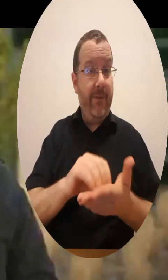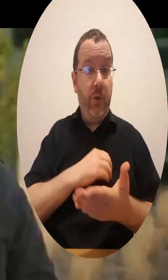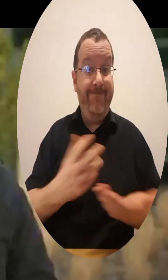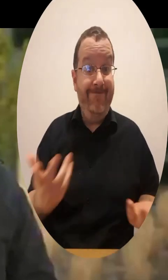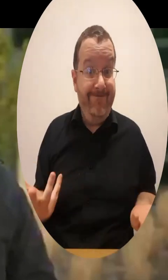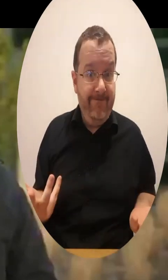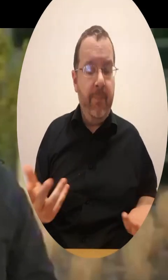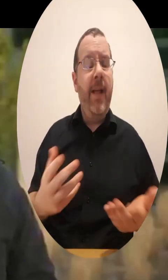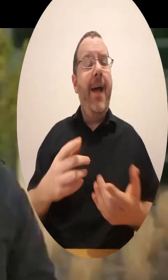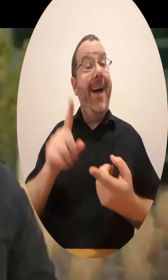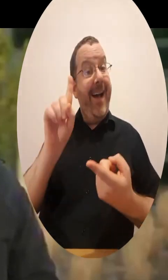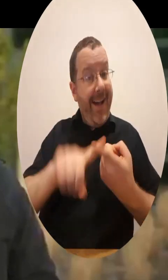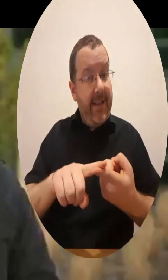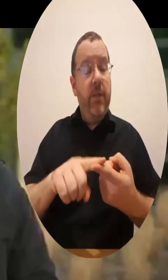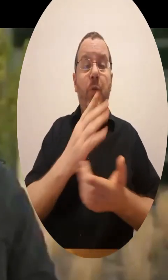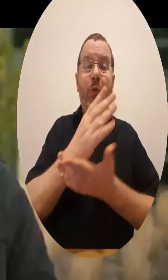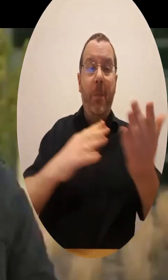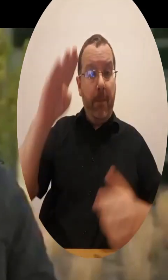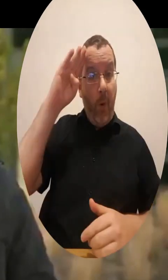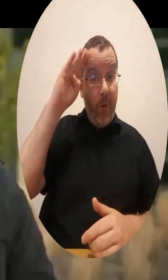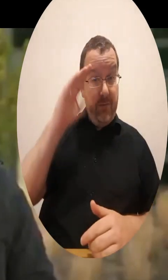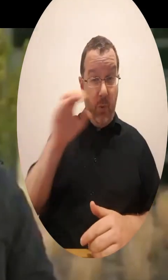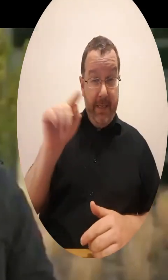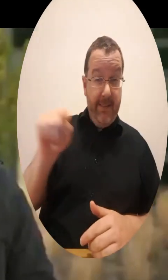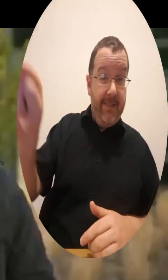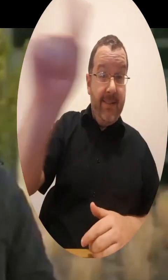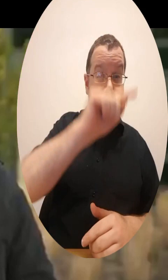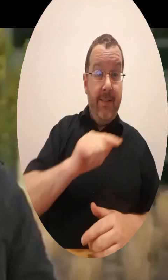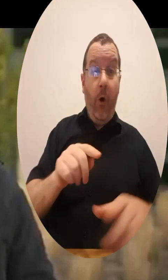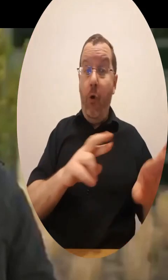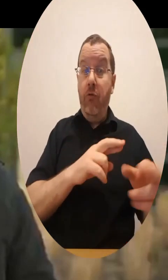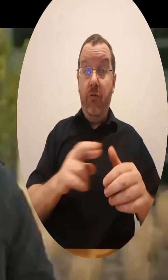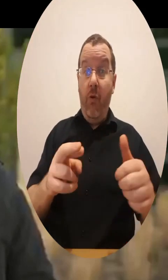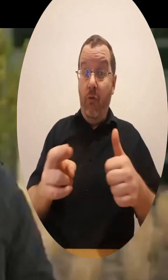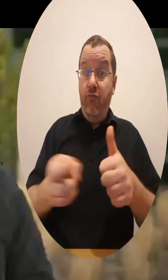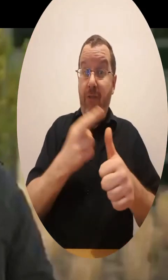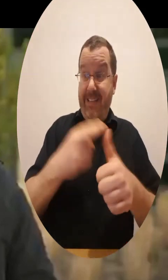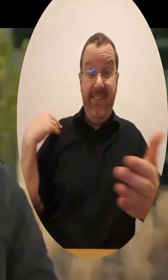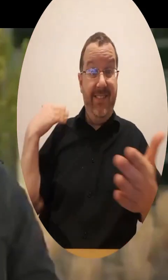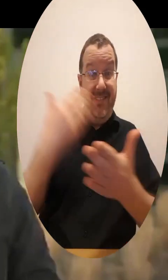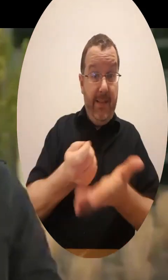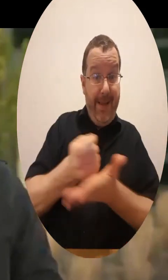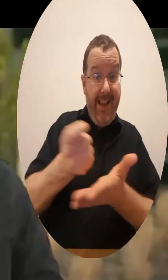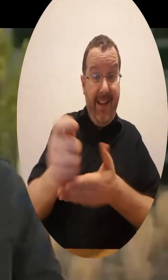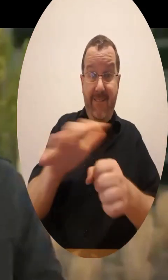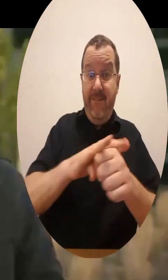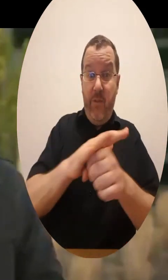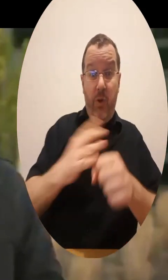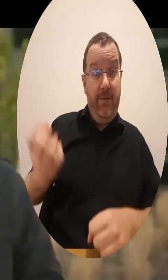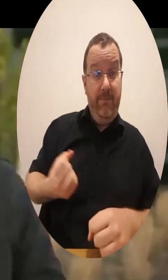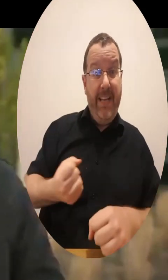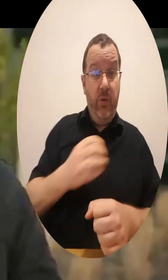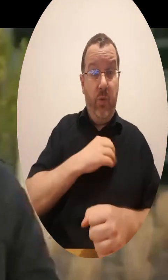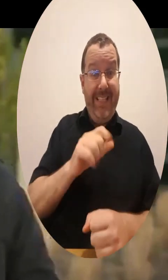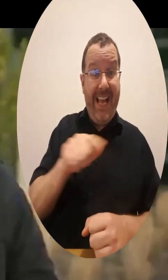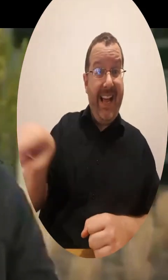And secondly, we don't know if some employers who are already paying their staff in full will resile from